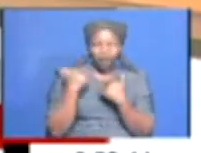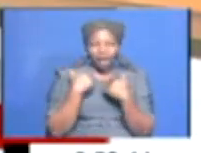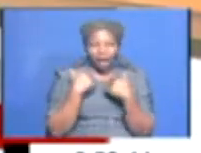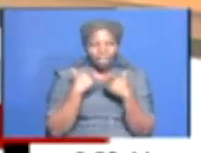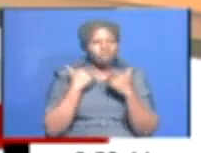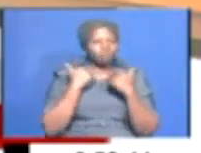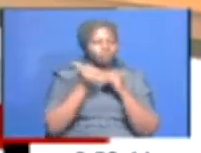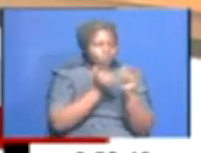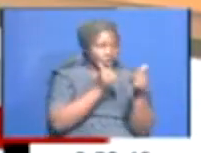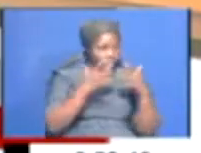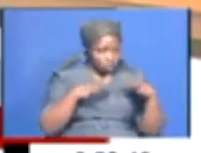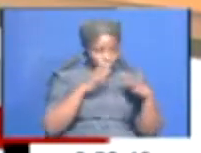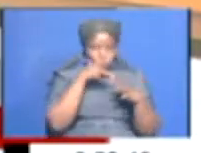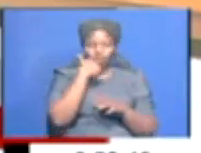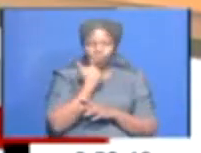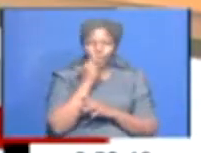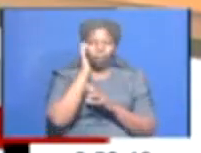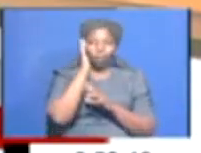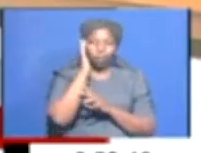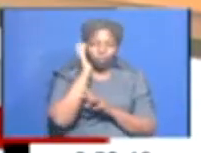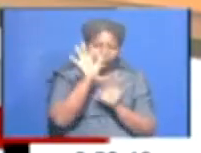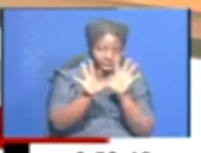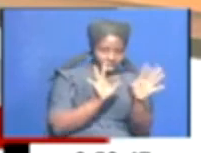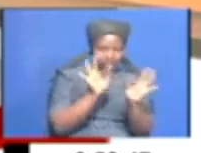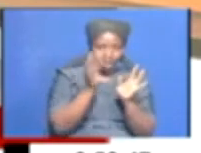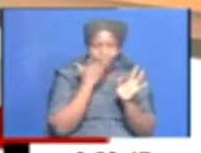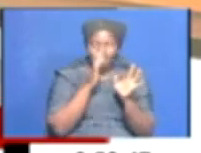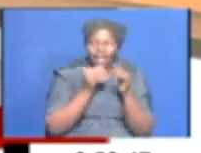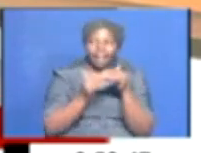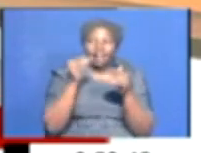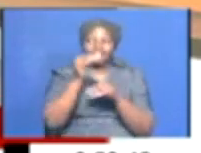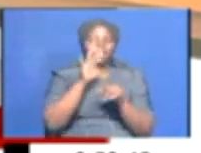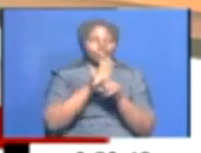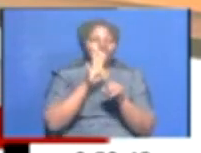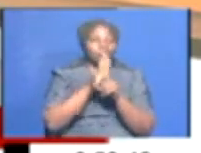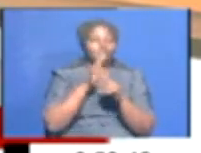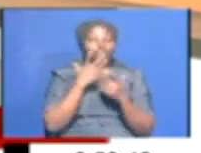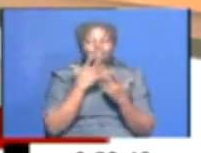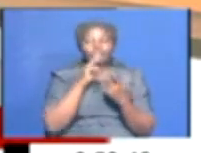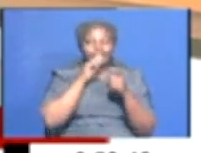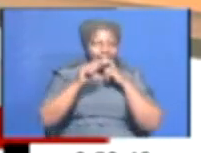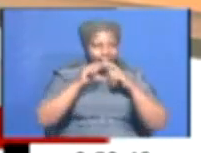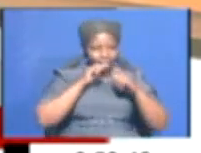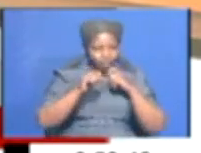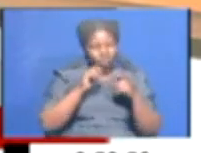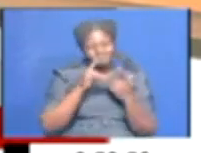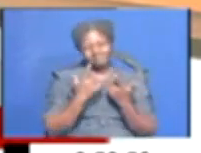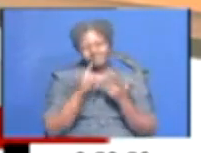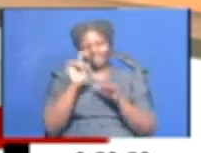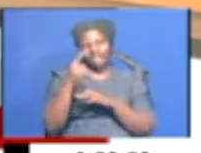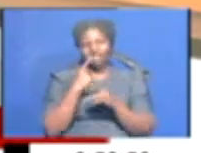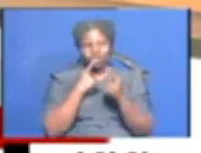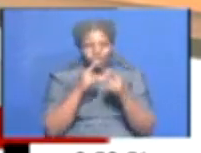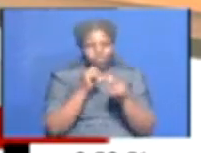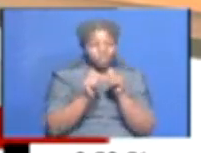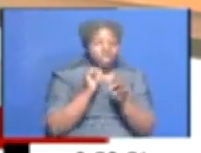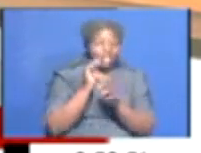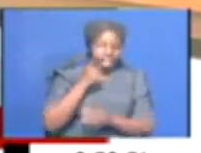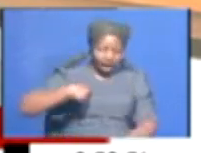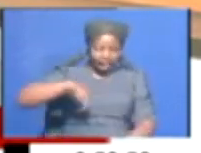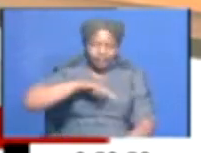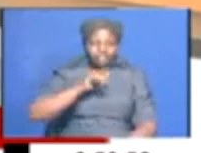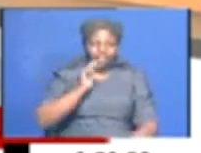been taken through a GAPS program. They were selected after a lot of shortlisting. That's going to be the first conversation that we are going to